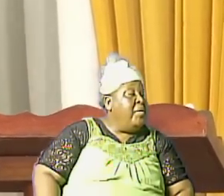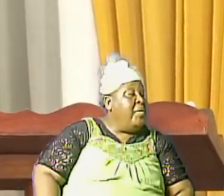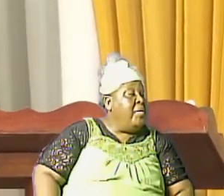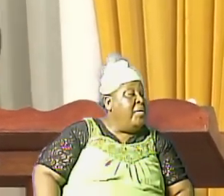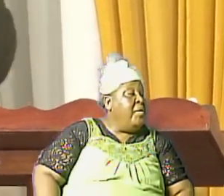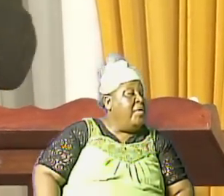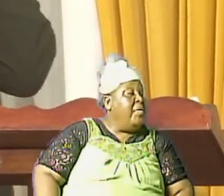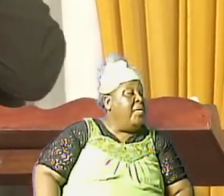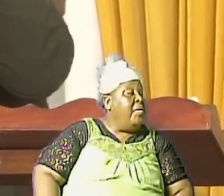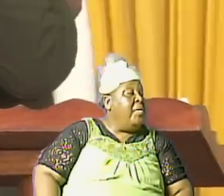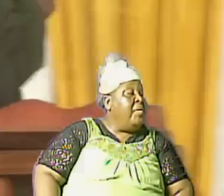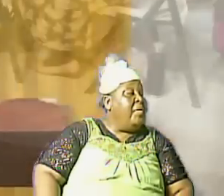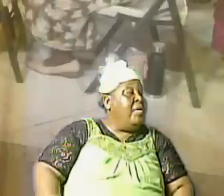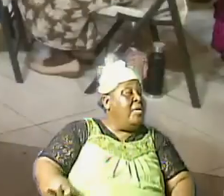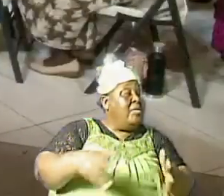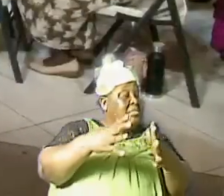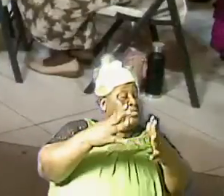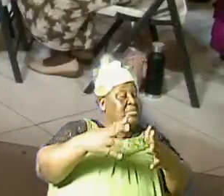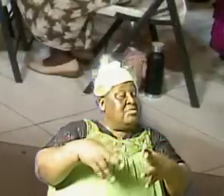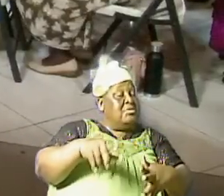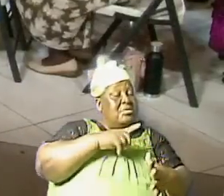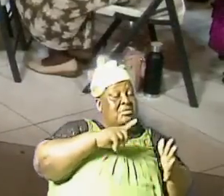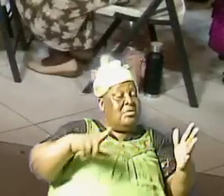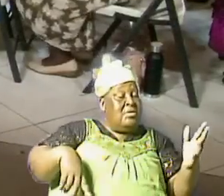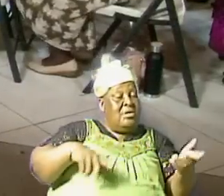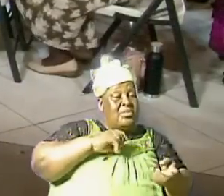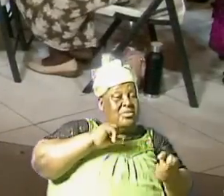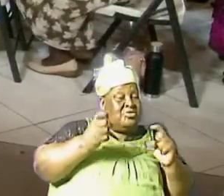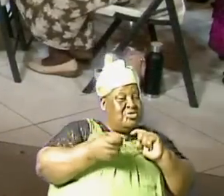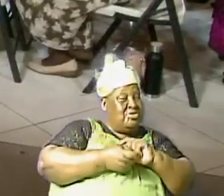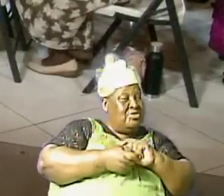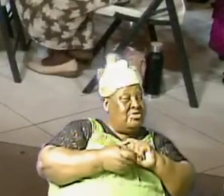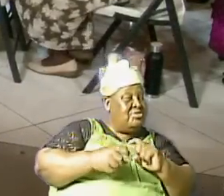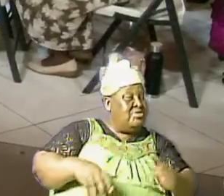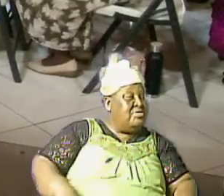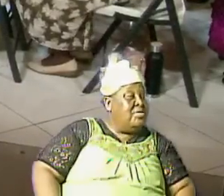I'm just going to pray that the Lord will turn this into AC.